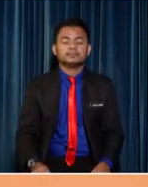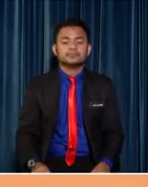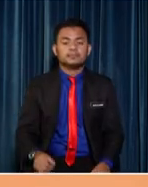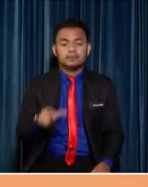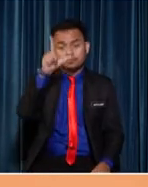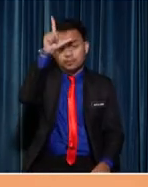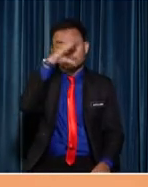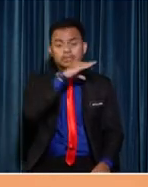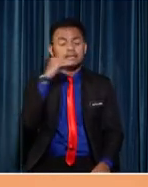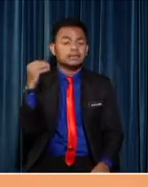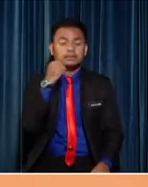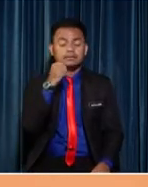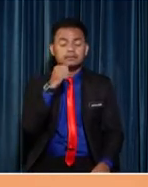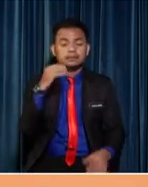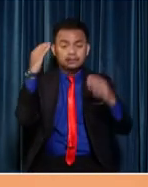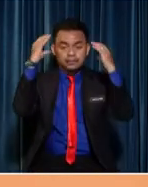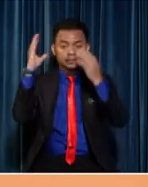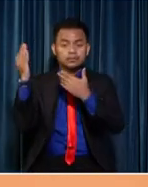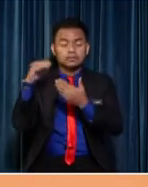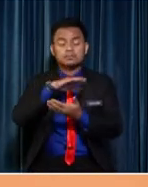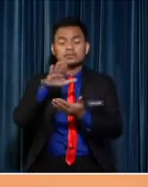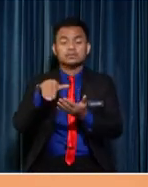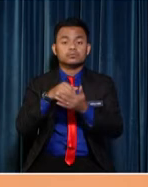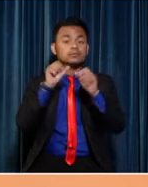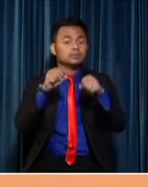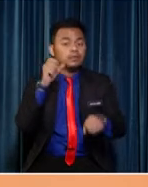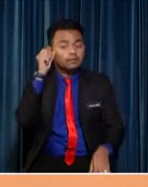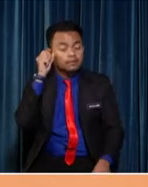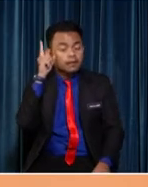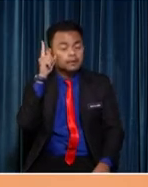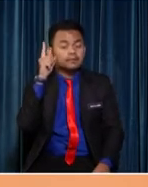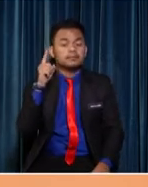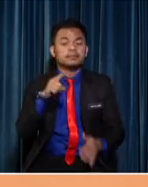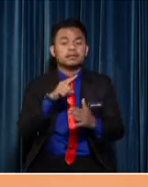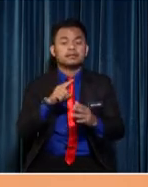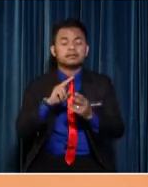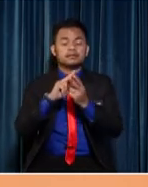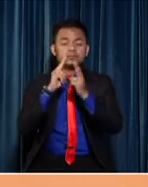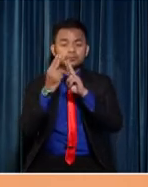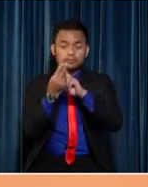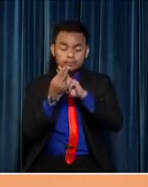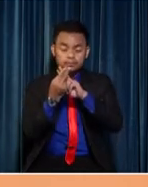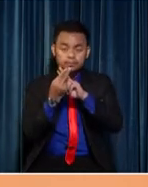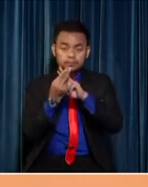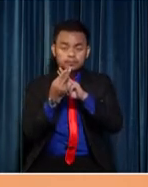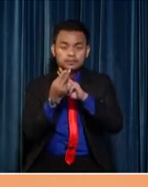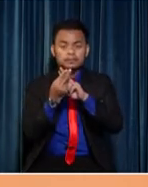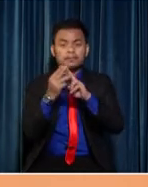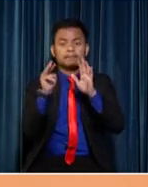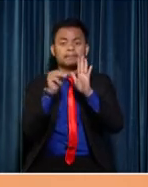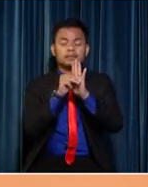Boys and girls, I hope you can understand how to convert from meter